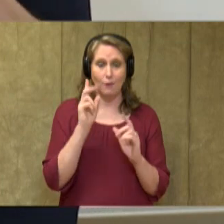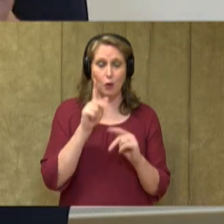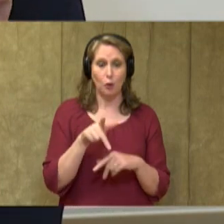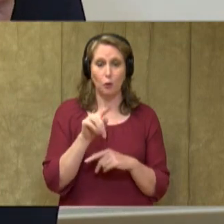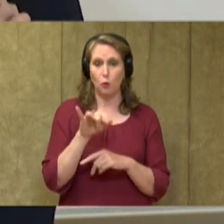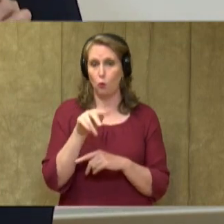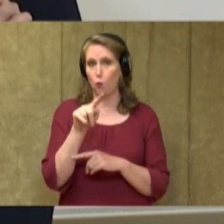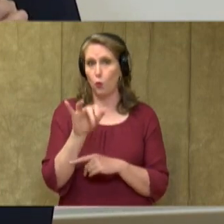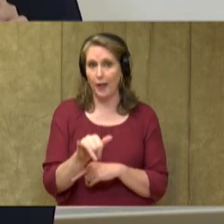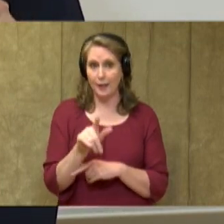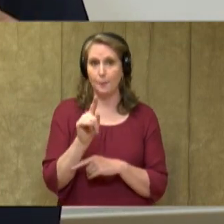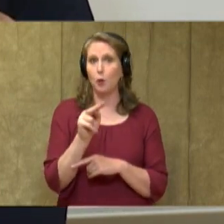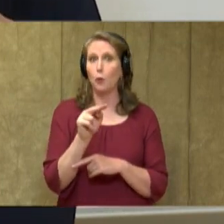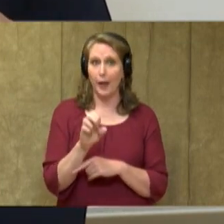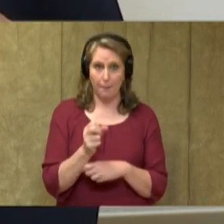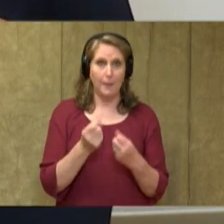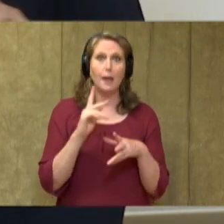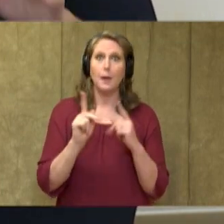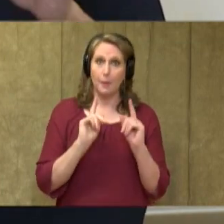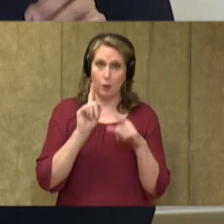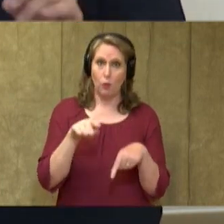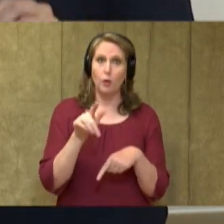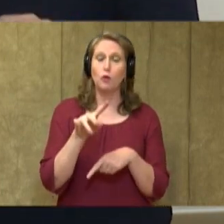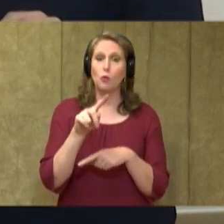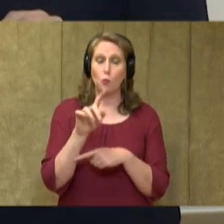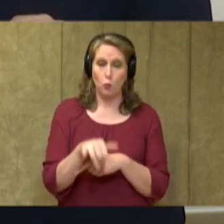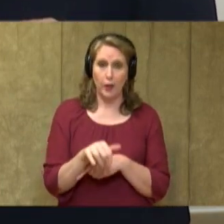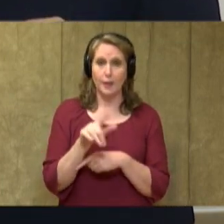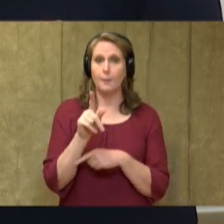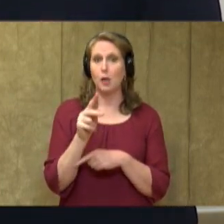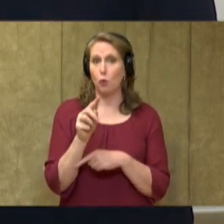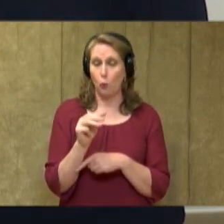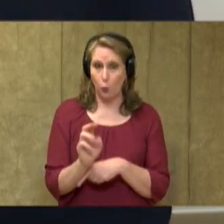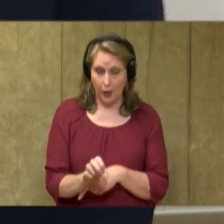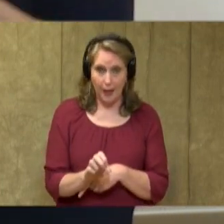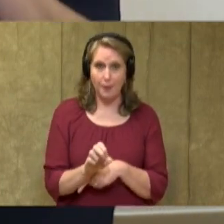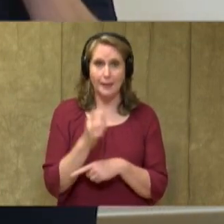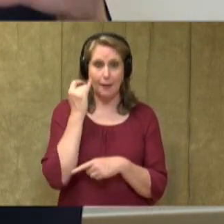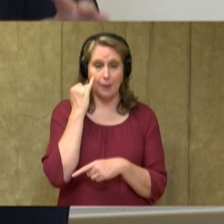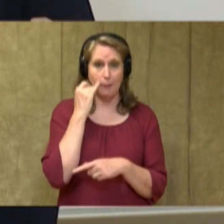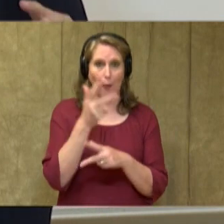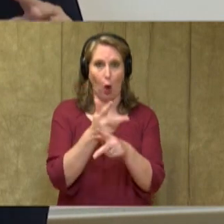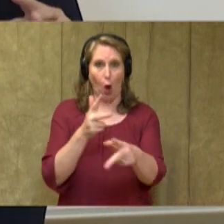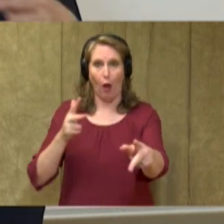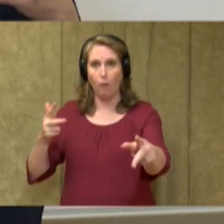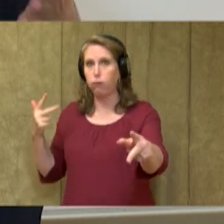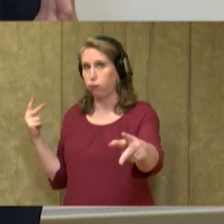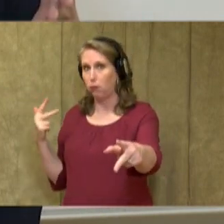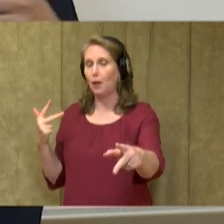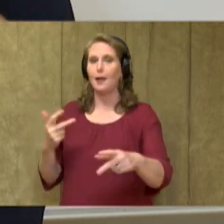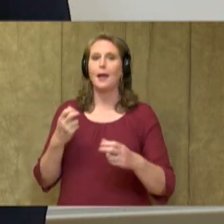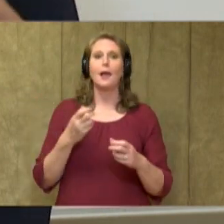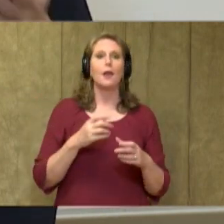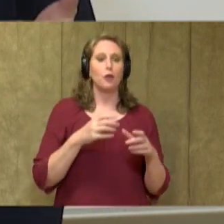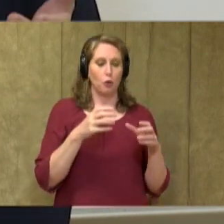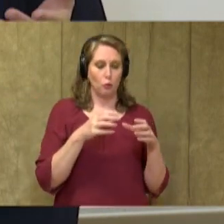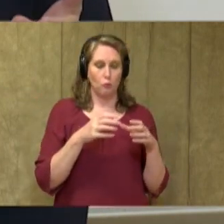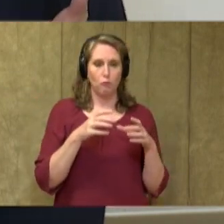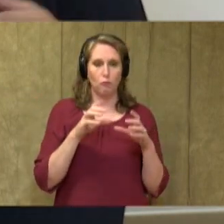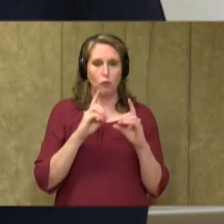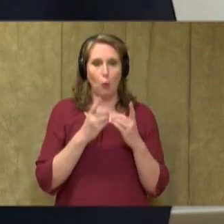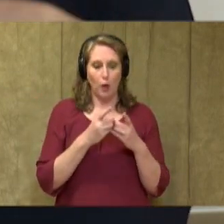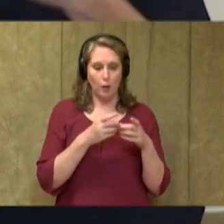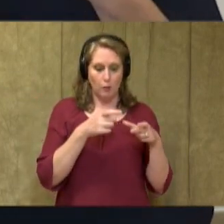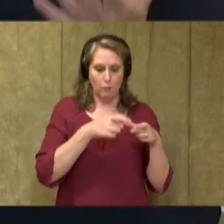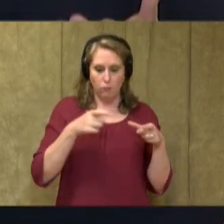Kreme, which I think a lot of people have been doing lately because I've been hearing about that line at Krispy Kreme, they put your donuts in the box and they're in an